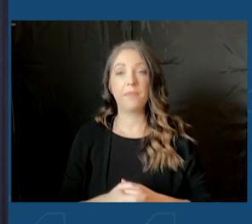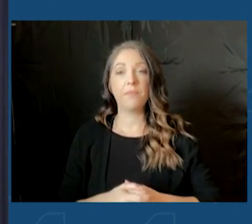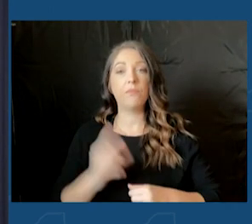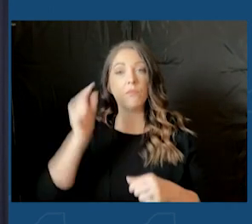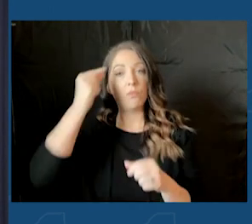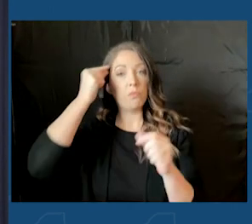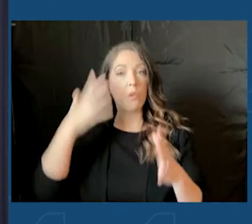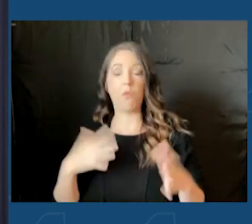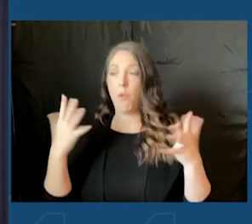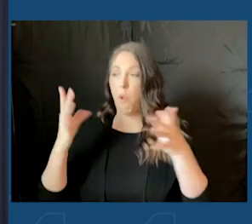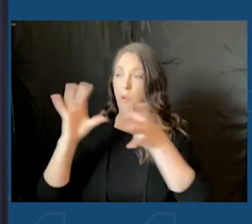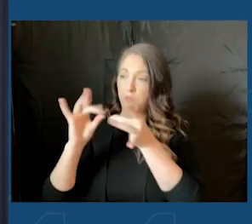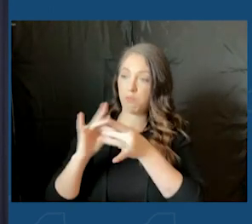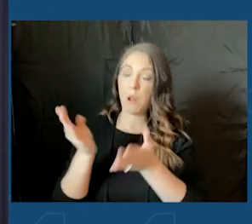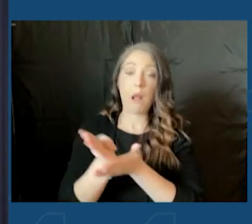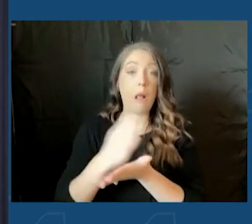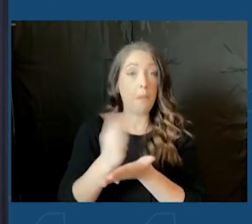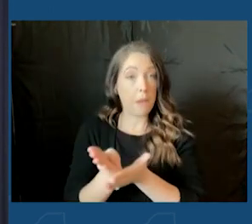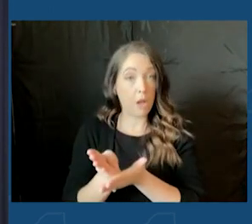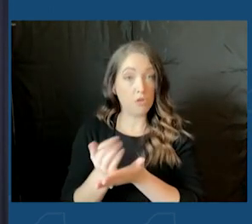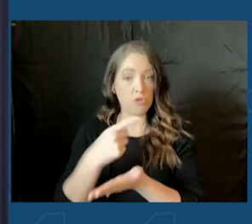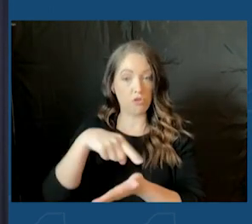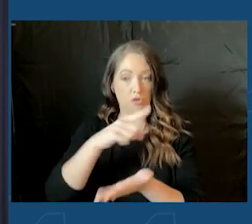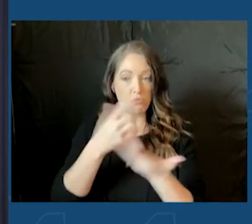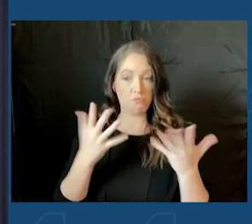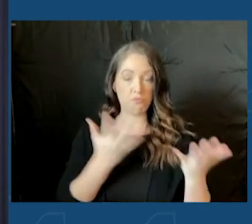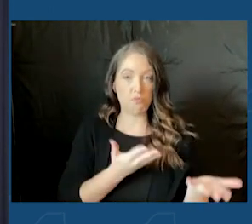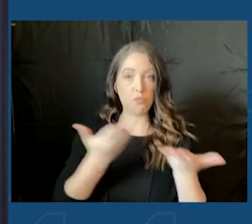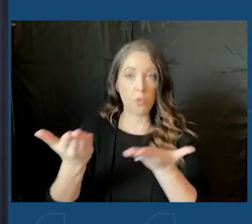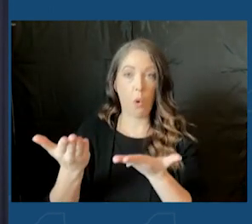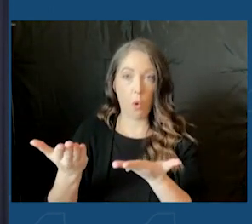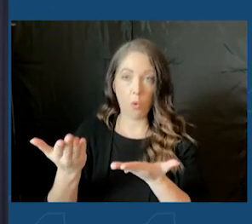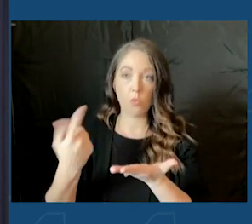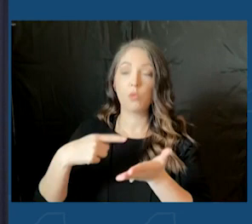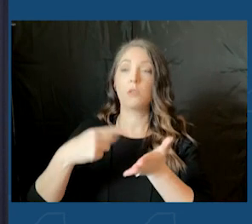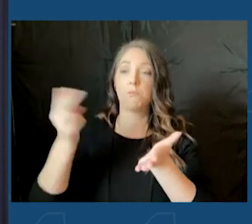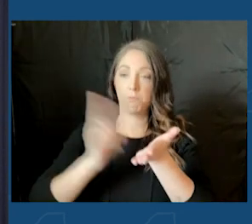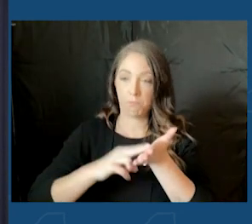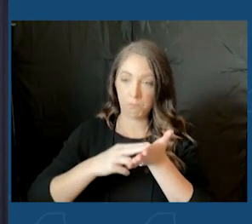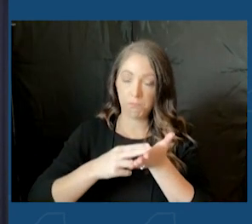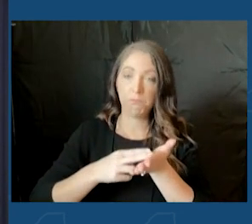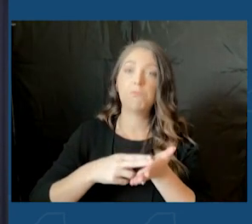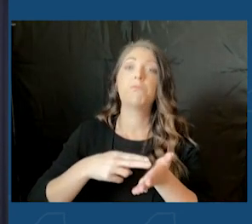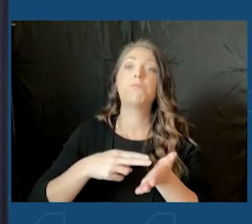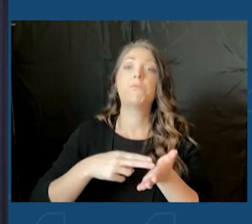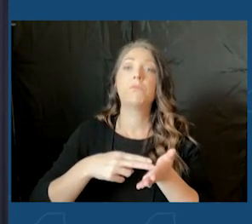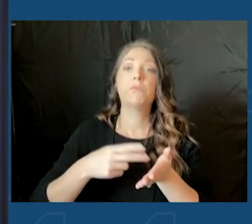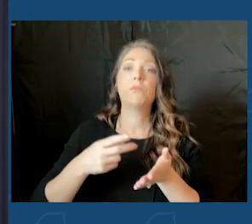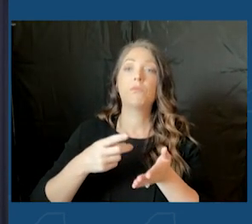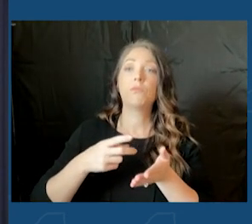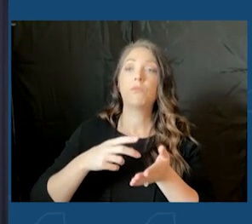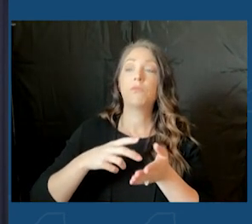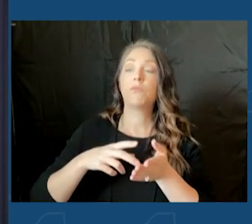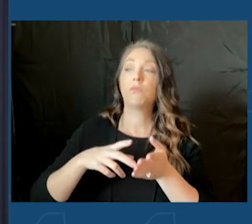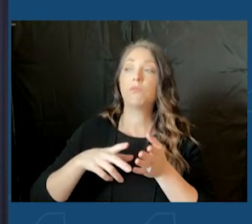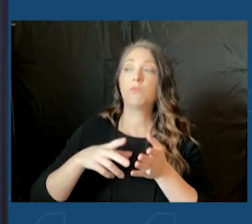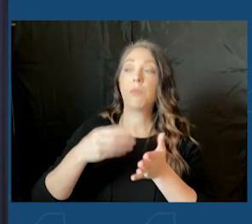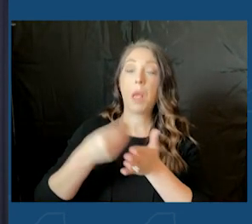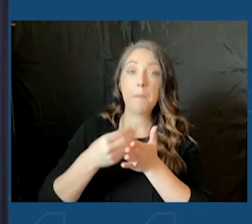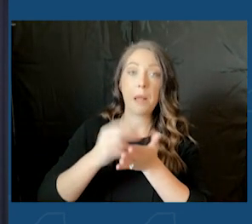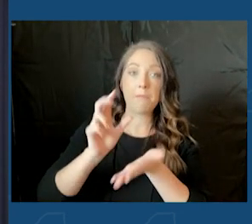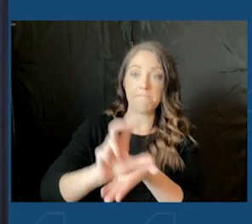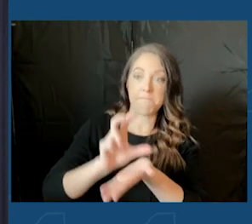she proposed and that we enacted invests enormous amounts of money in new capital spending to produce new